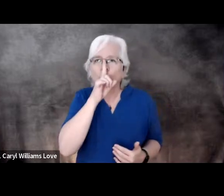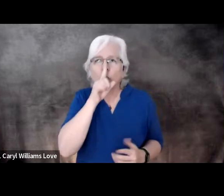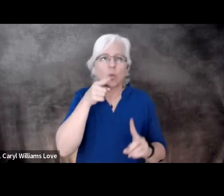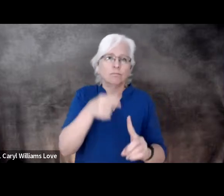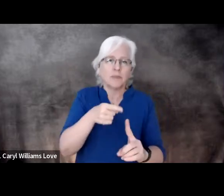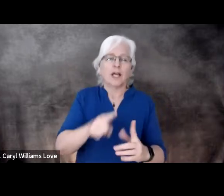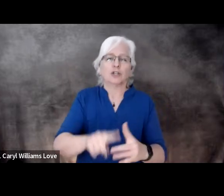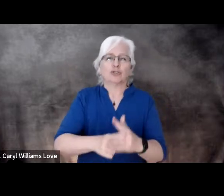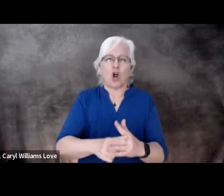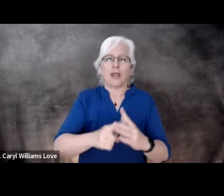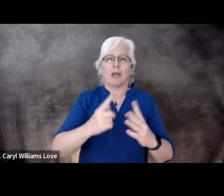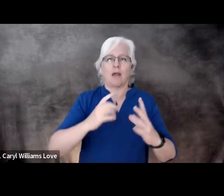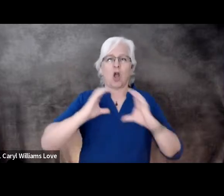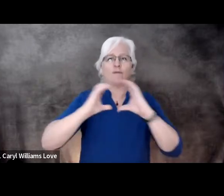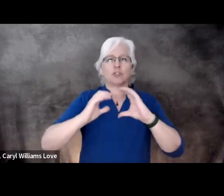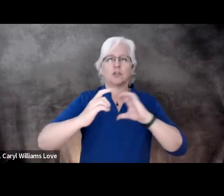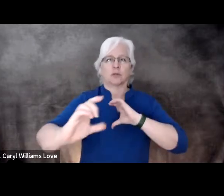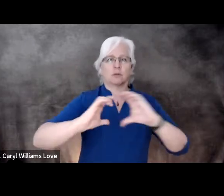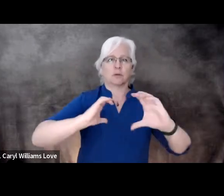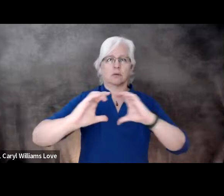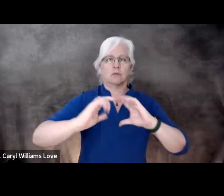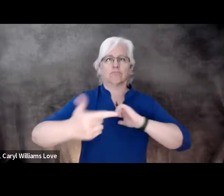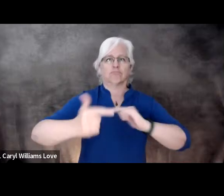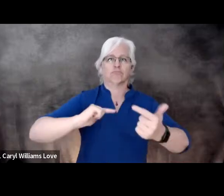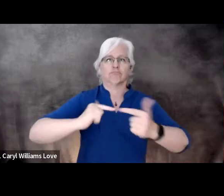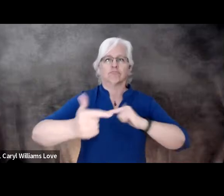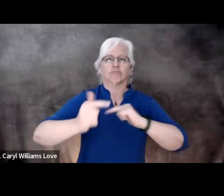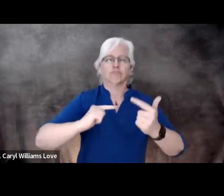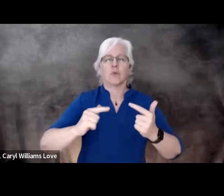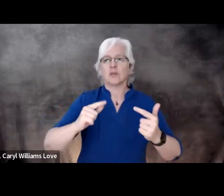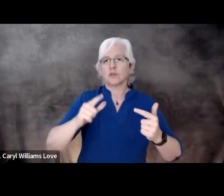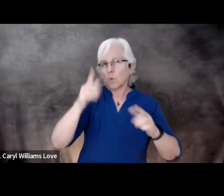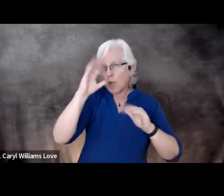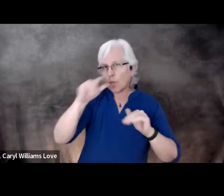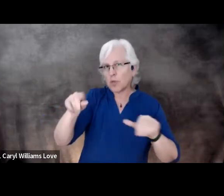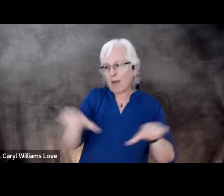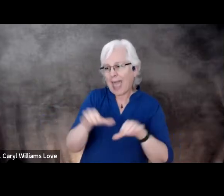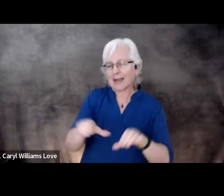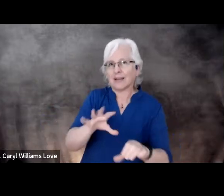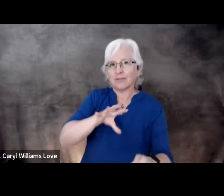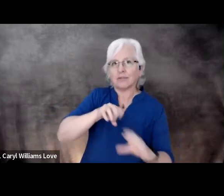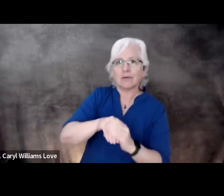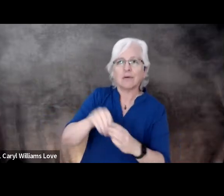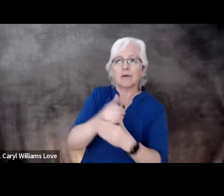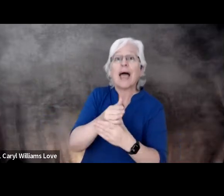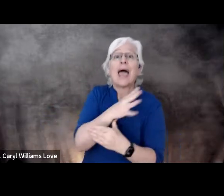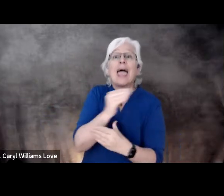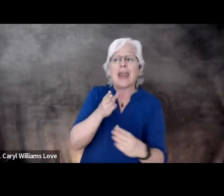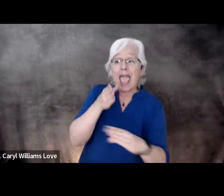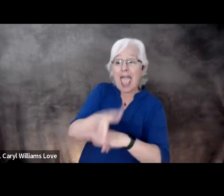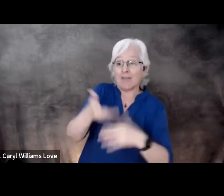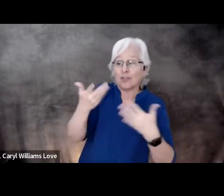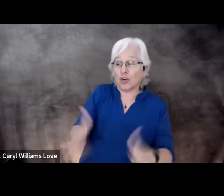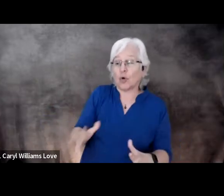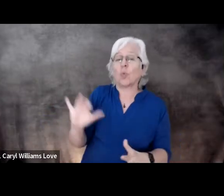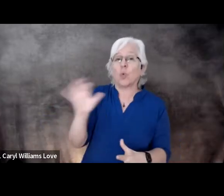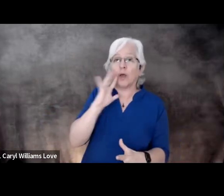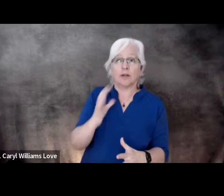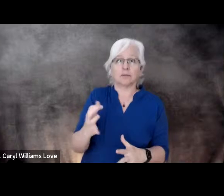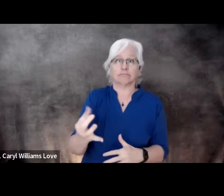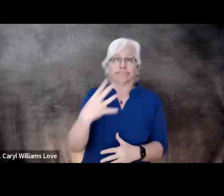we hope you'll be active both in sharing comments and questions and then following up with us after as well. I'll close with just